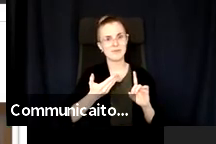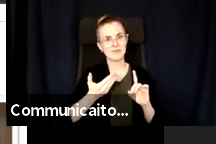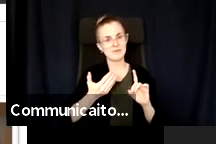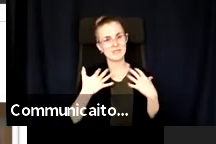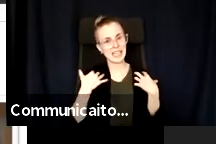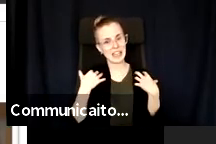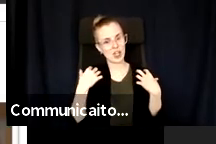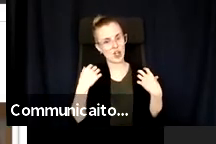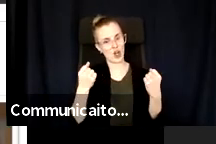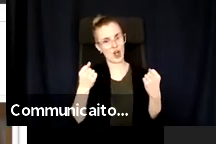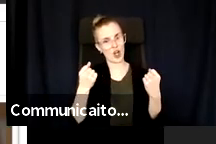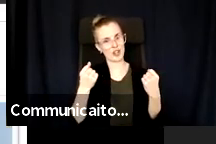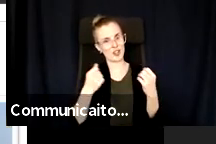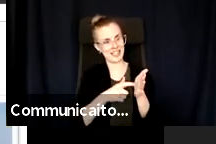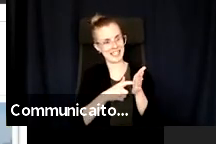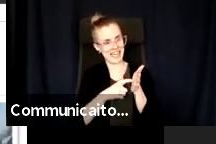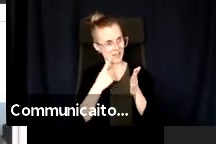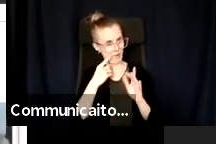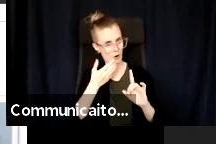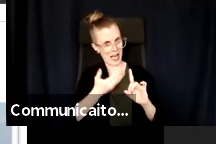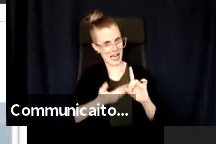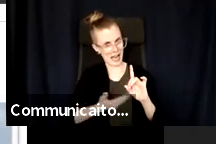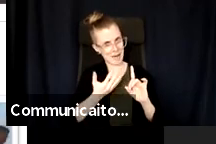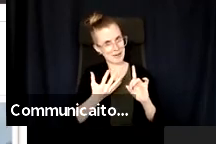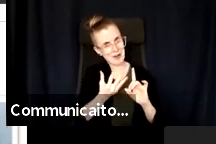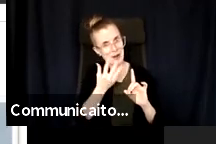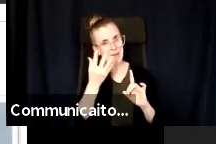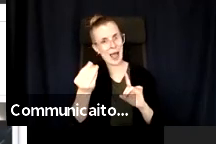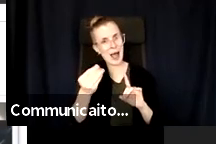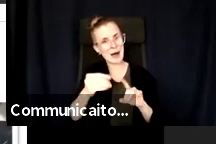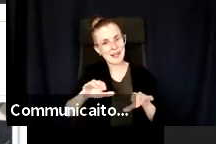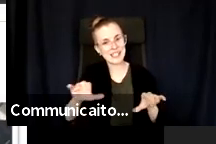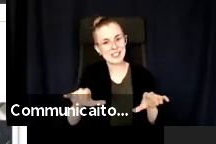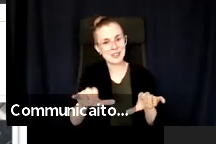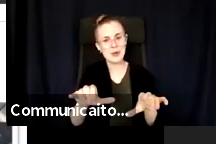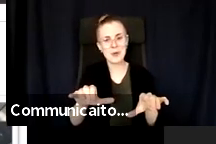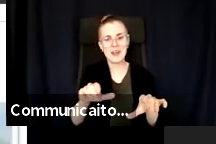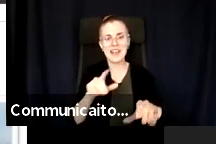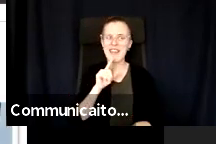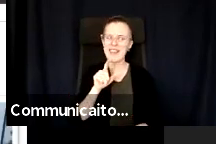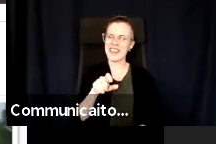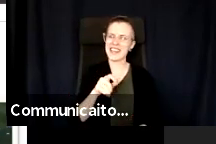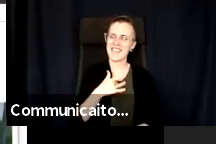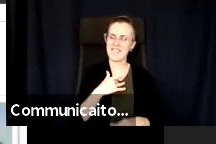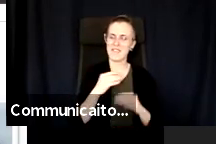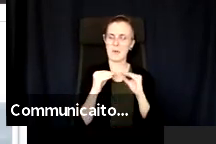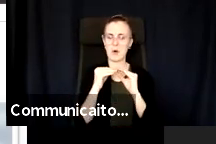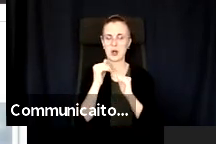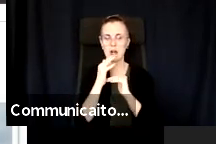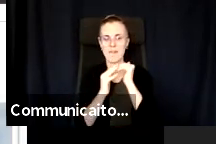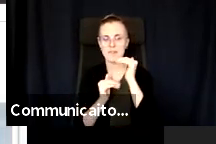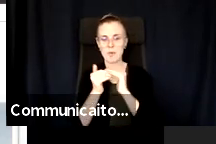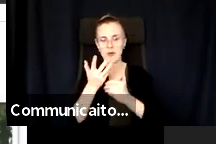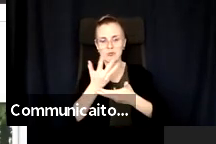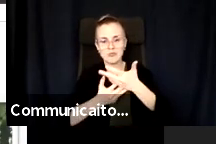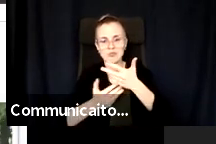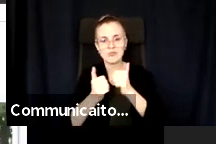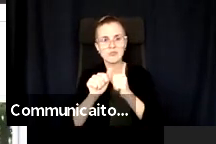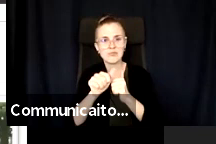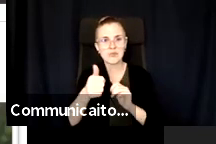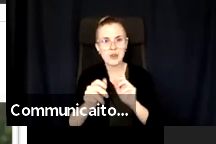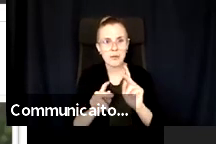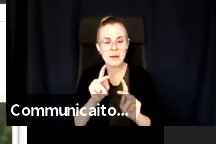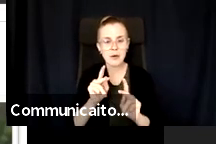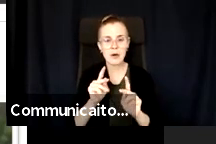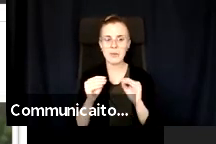takes for him to come out there and do this. They need this to feel more comfortable around other people and be more